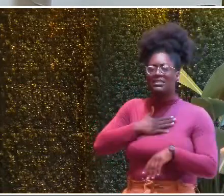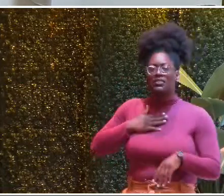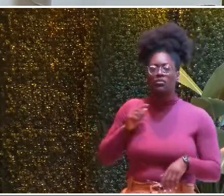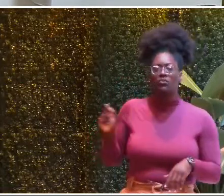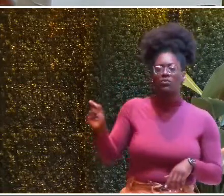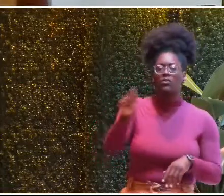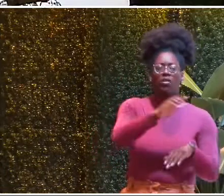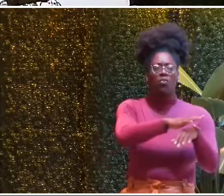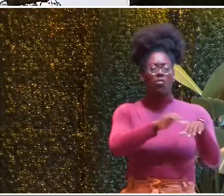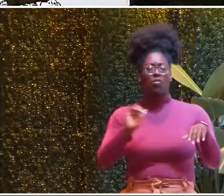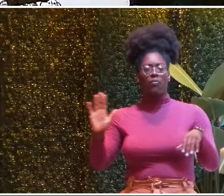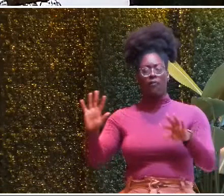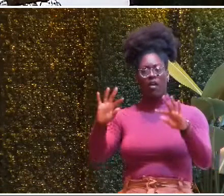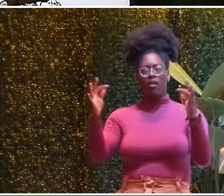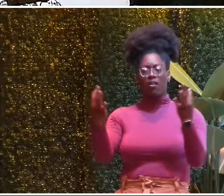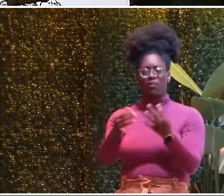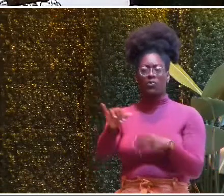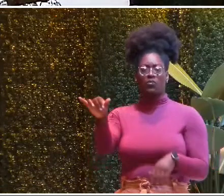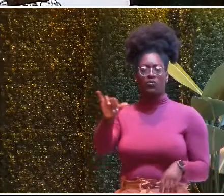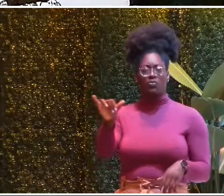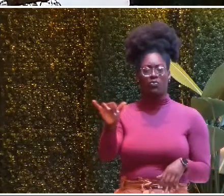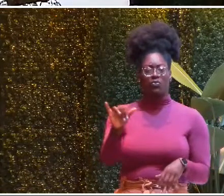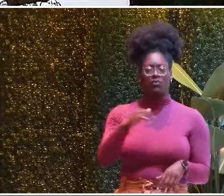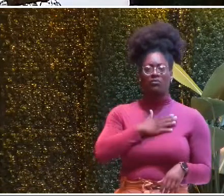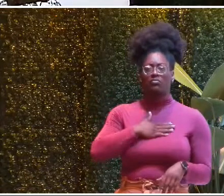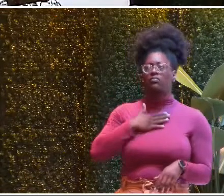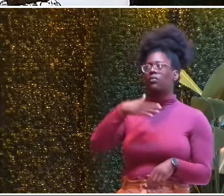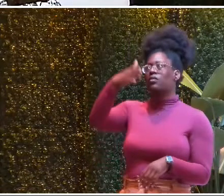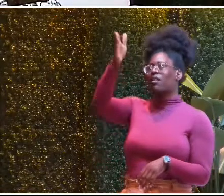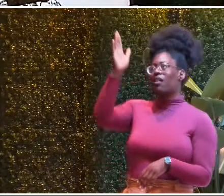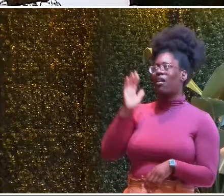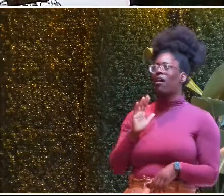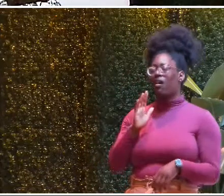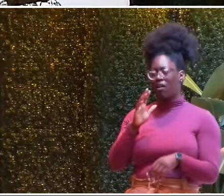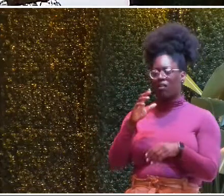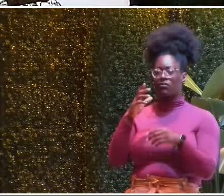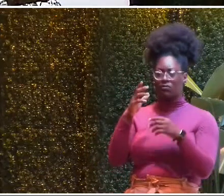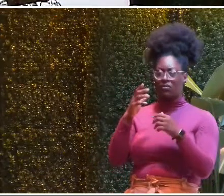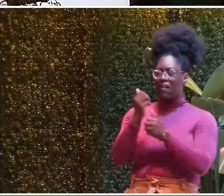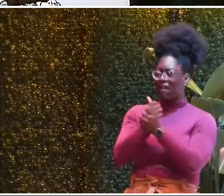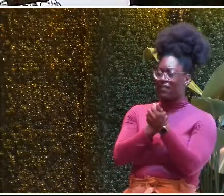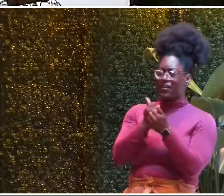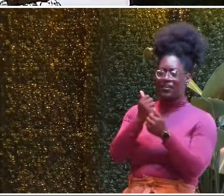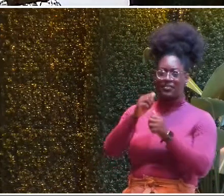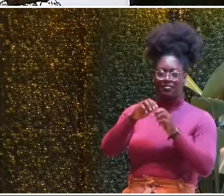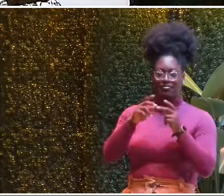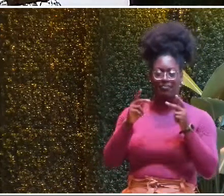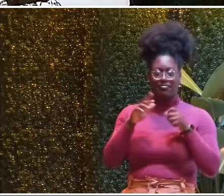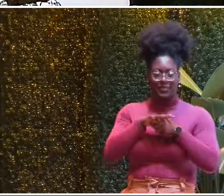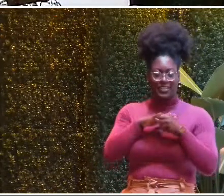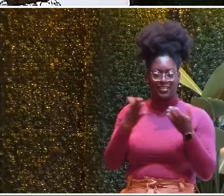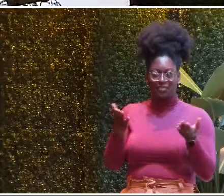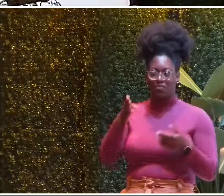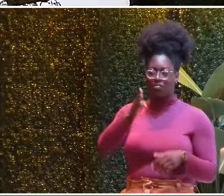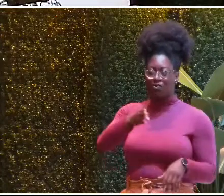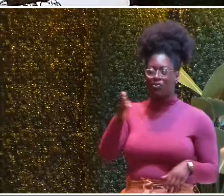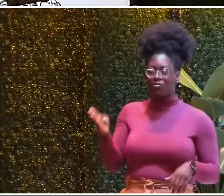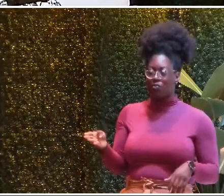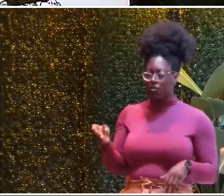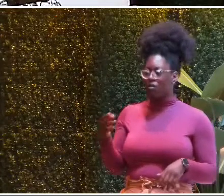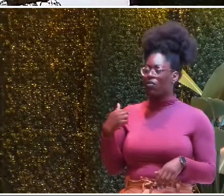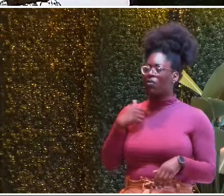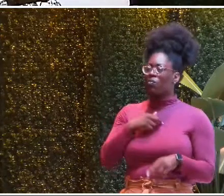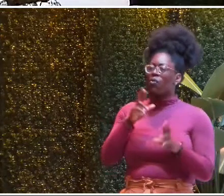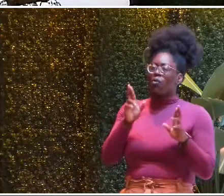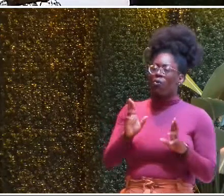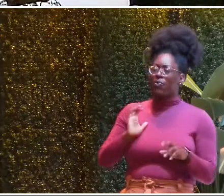ancestors in every corner of this room and every space in Baltimore, that they will rise up, that they will continue to walk with us, they will